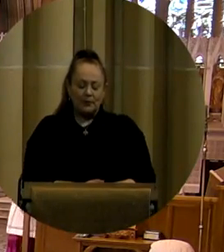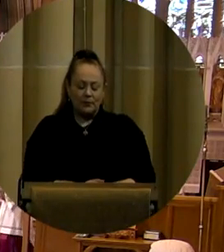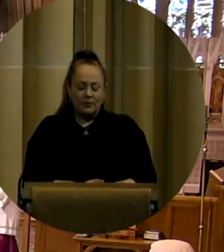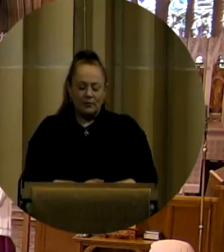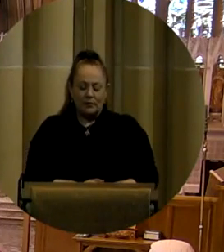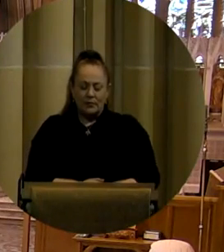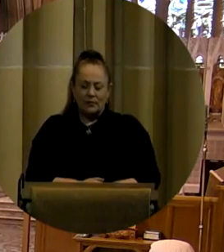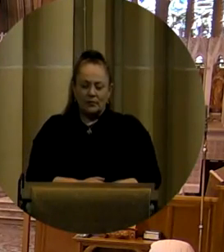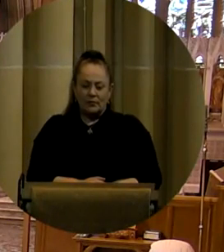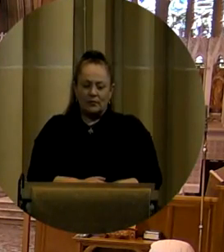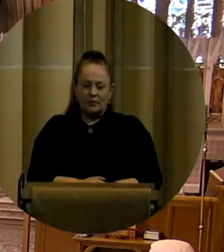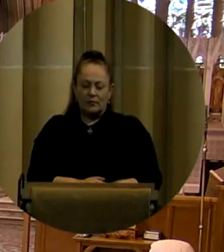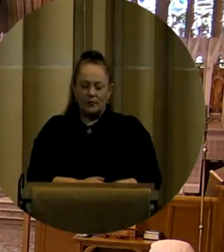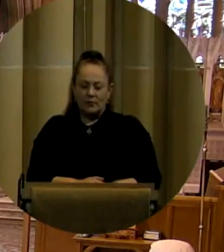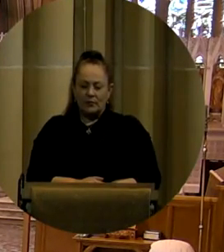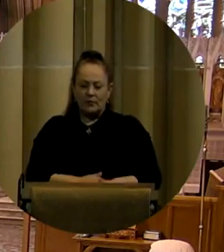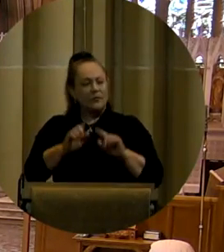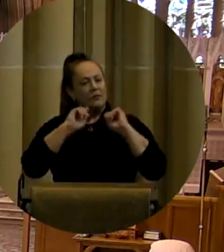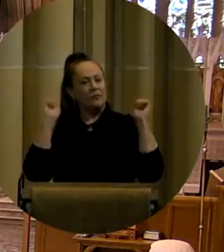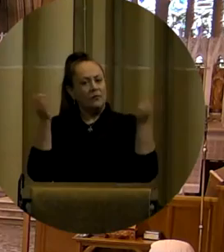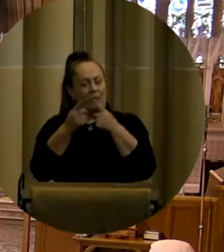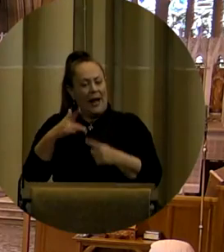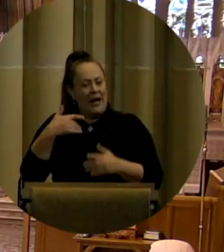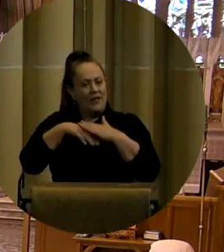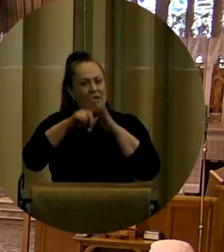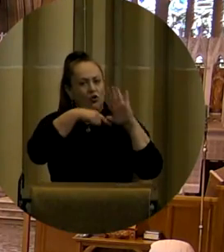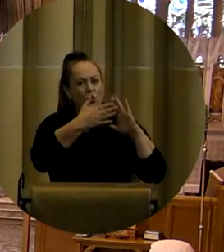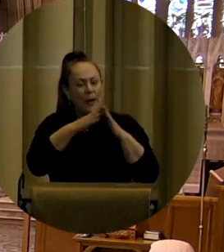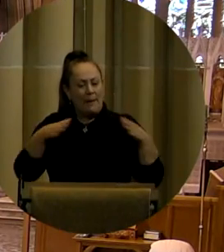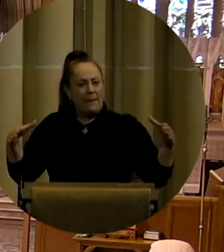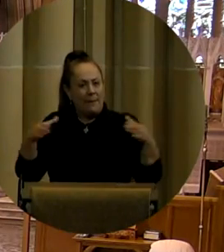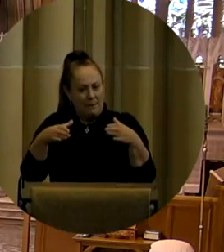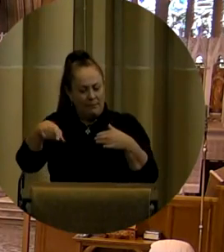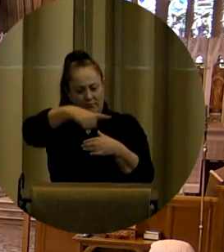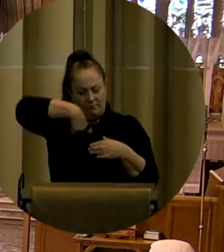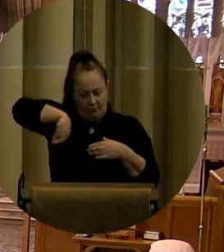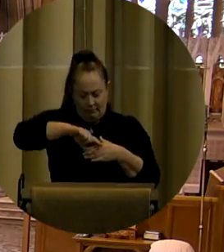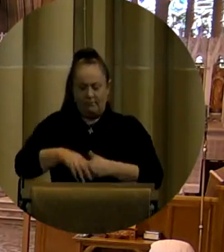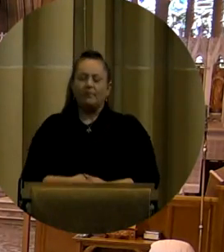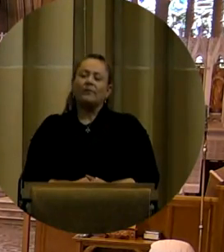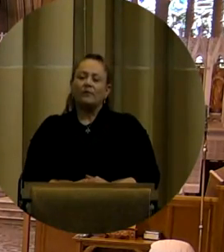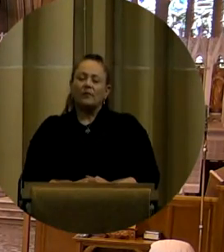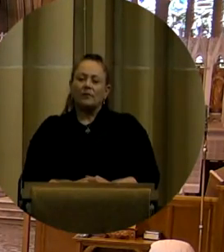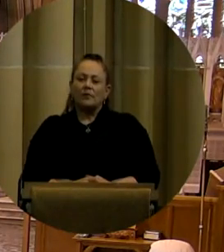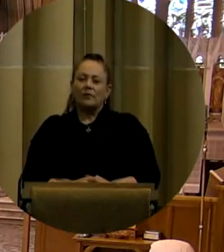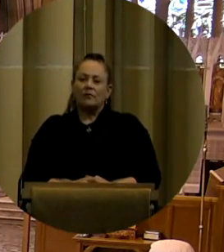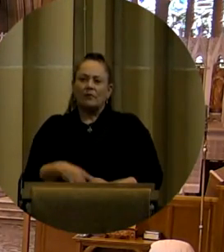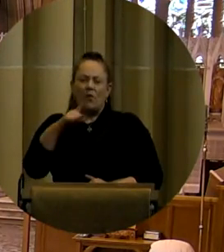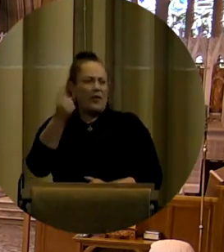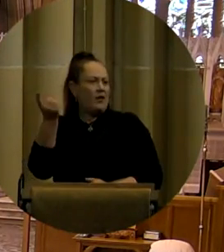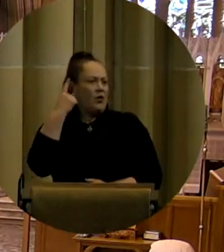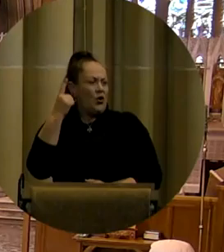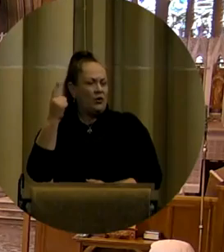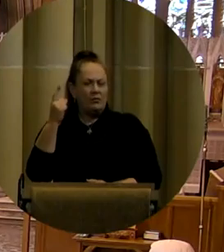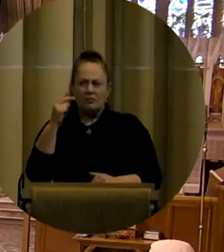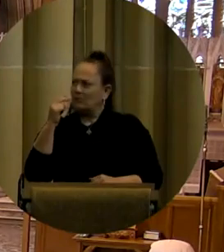Now there were devout men living in Jerusalem from every nation under heaven, and at this sound